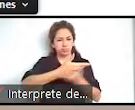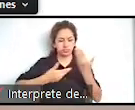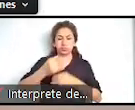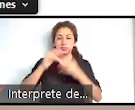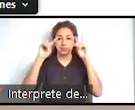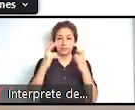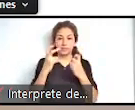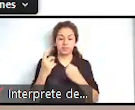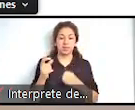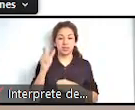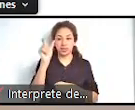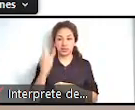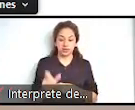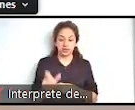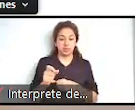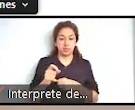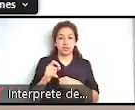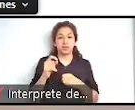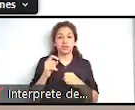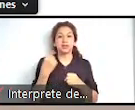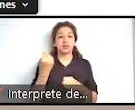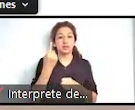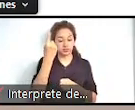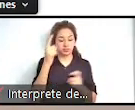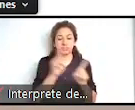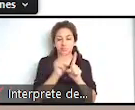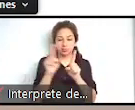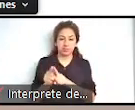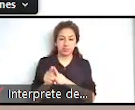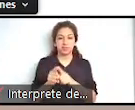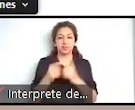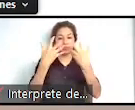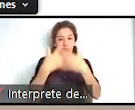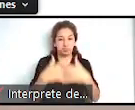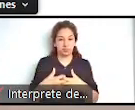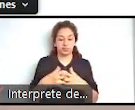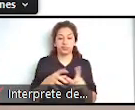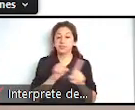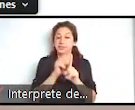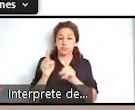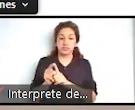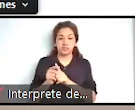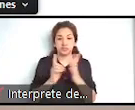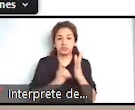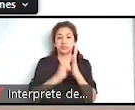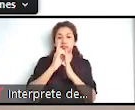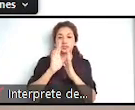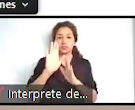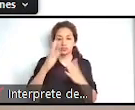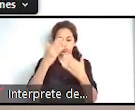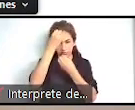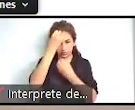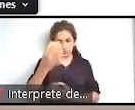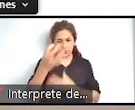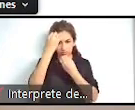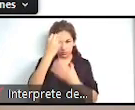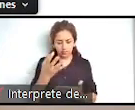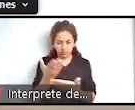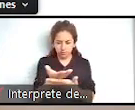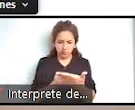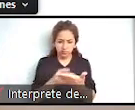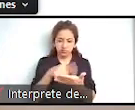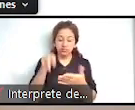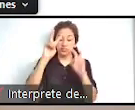multi-stakeholder roundtable we've talked about dialogues and international experience and we have also supported the development of our